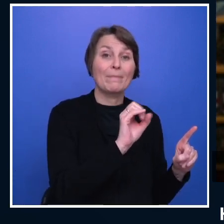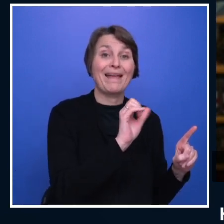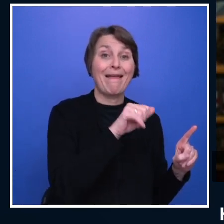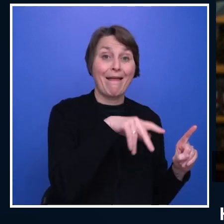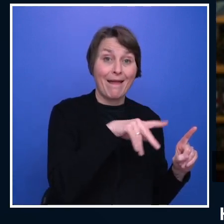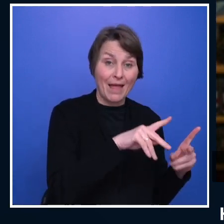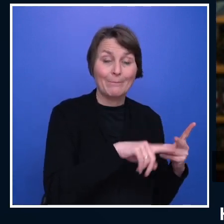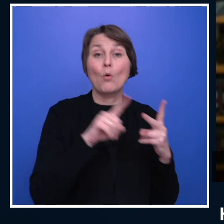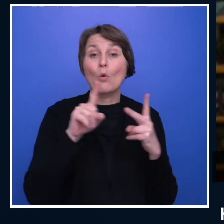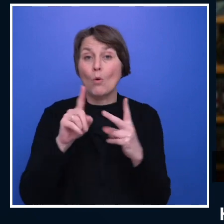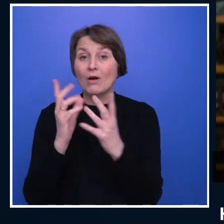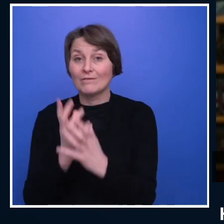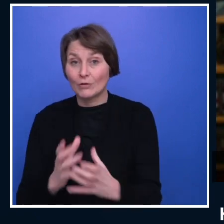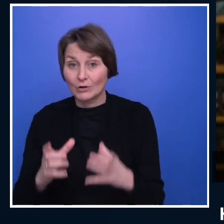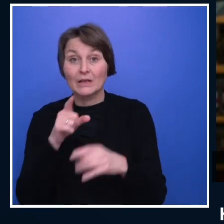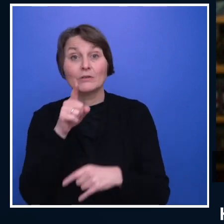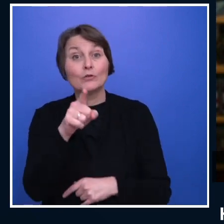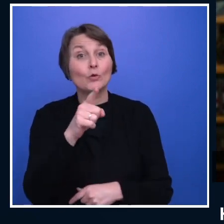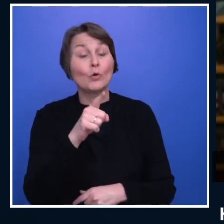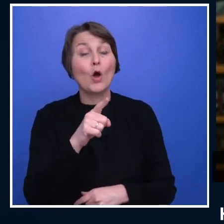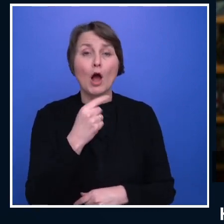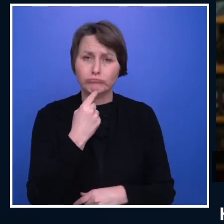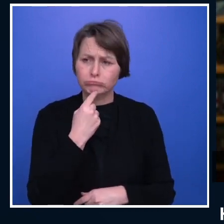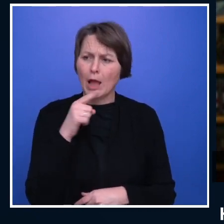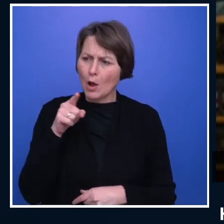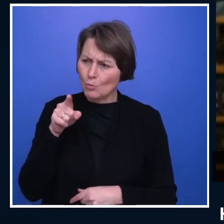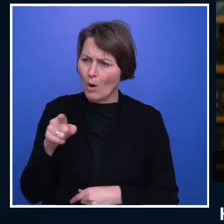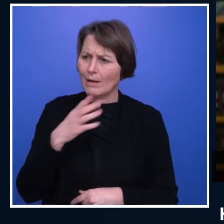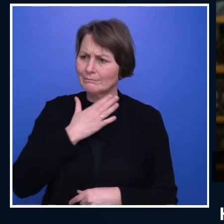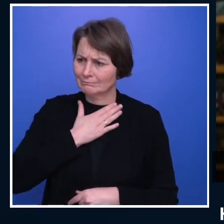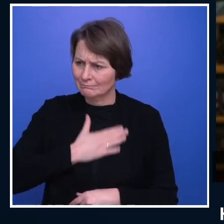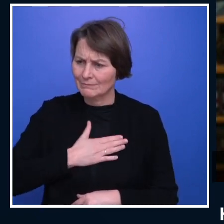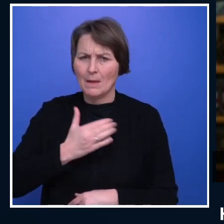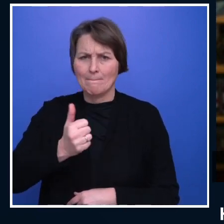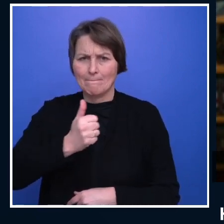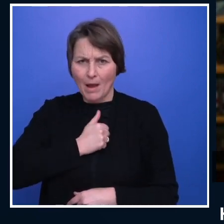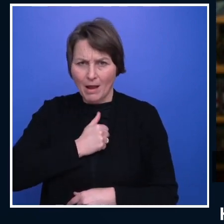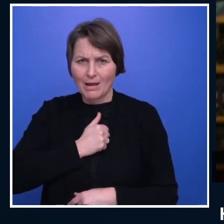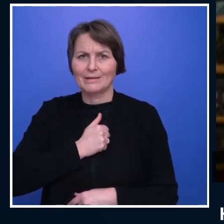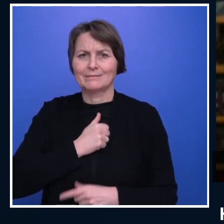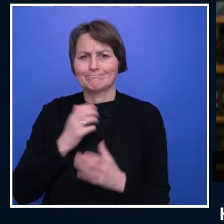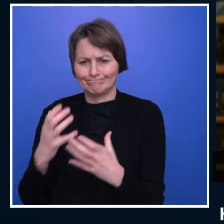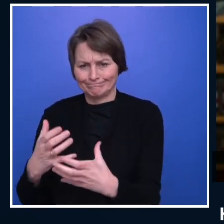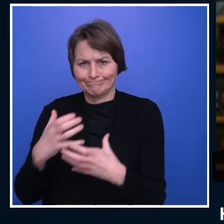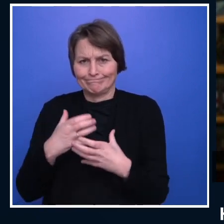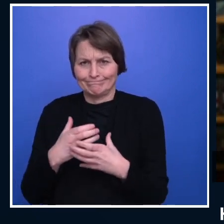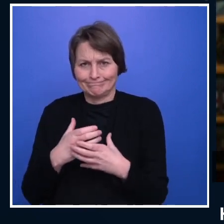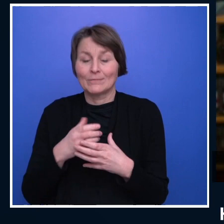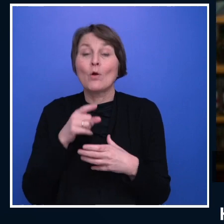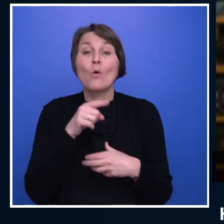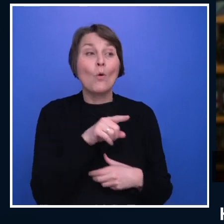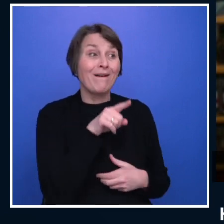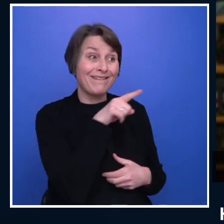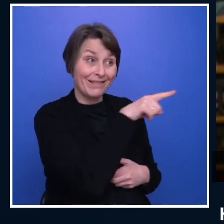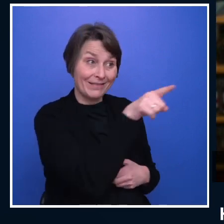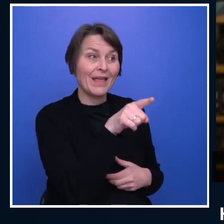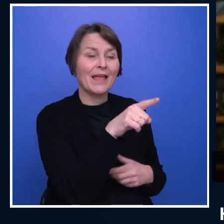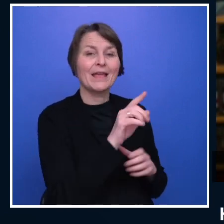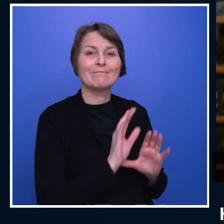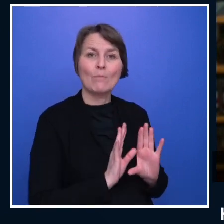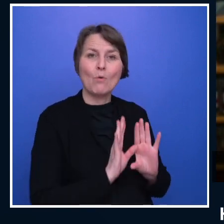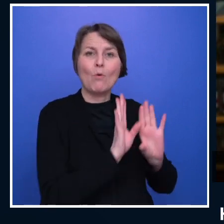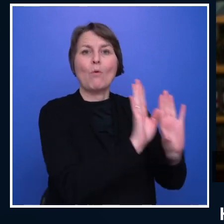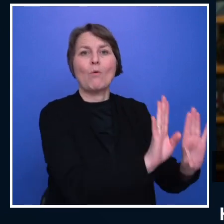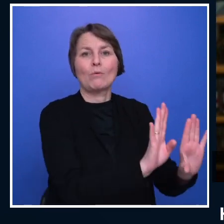container image, or do you want them to own the container image? Fair. That's fair. Right? Yeah.